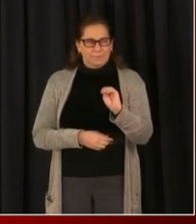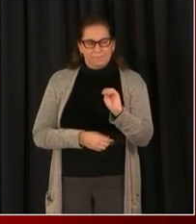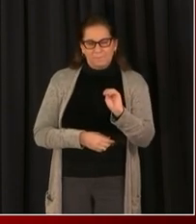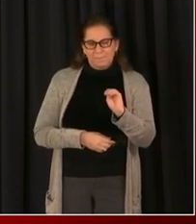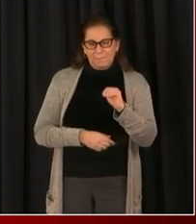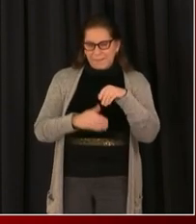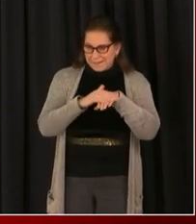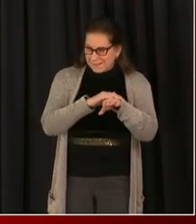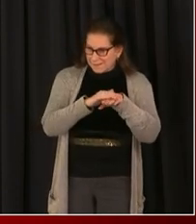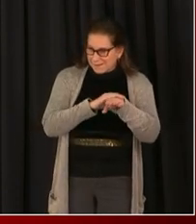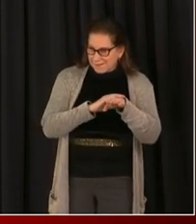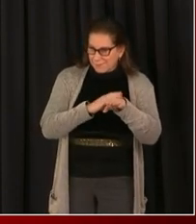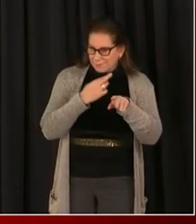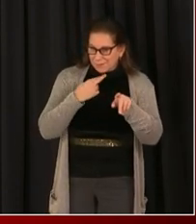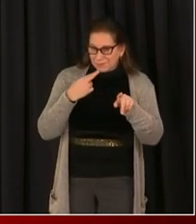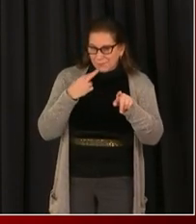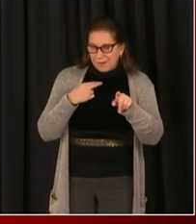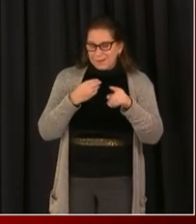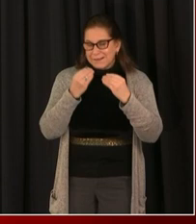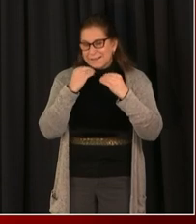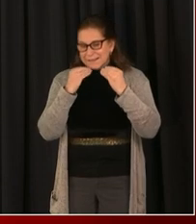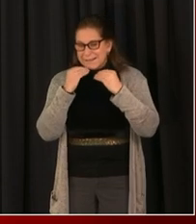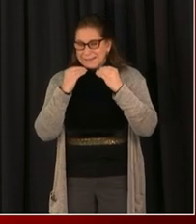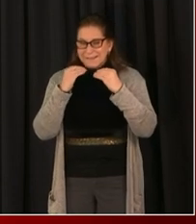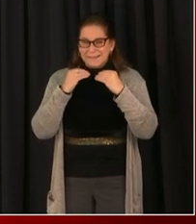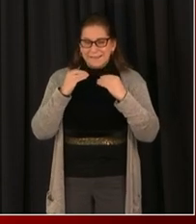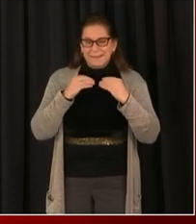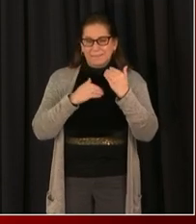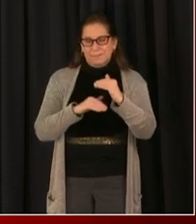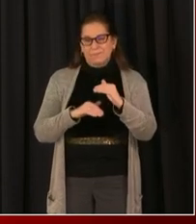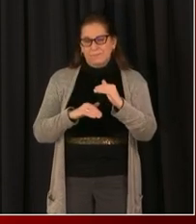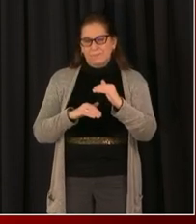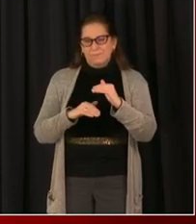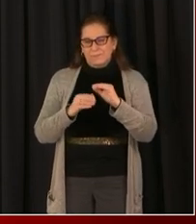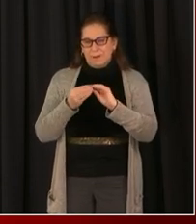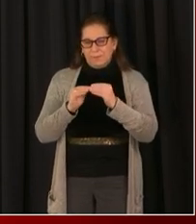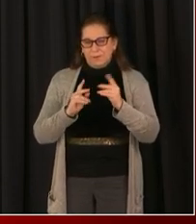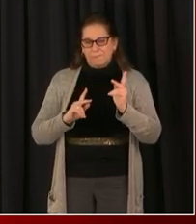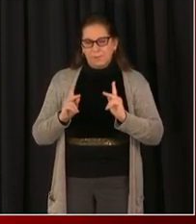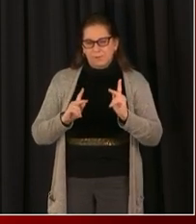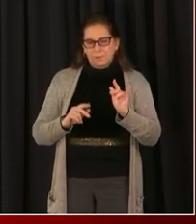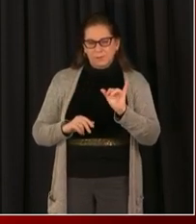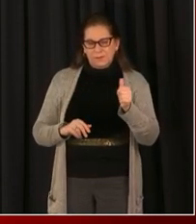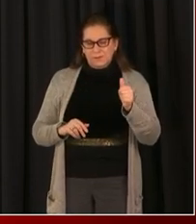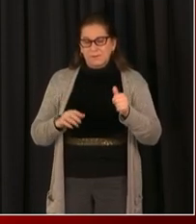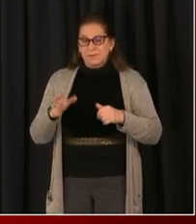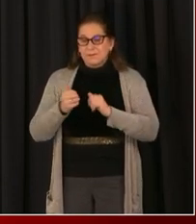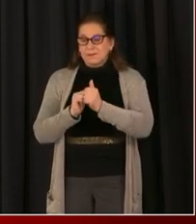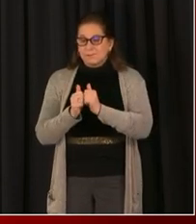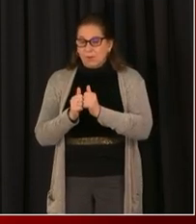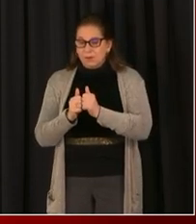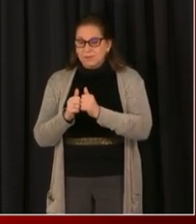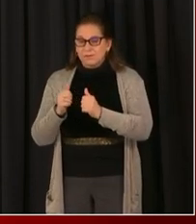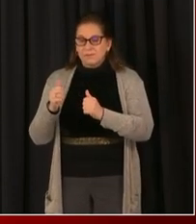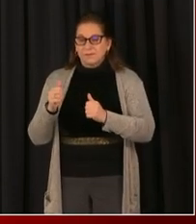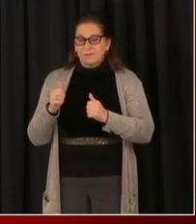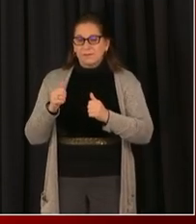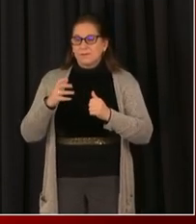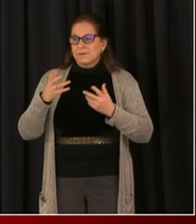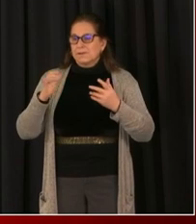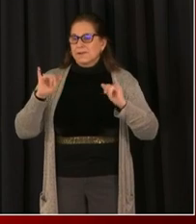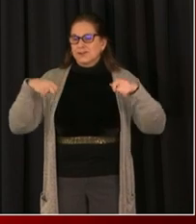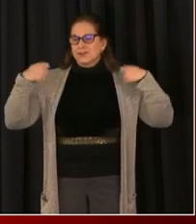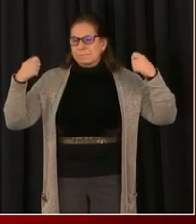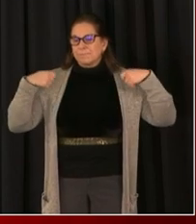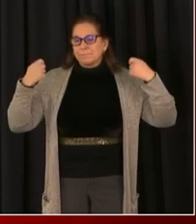our live entertainment pilot, and we put restrictions on group exercise.